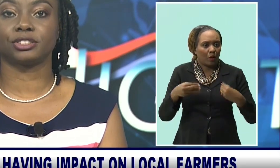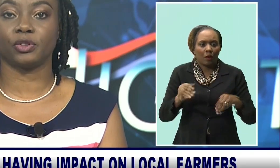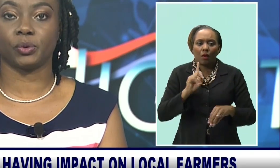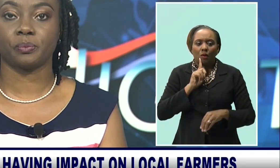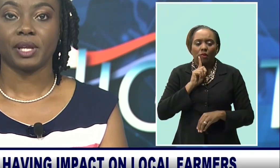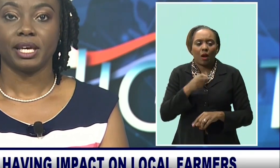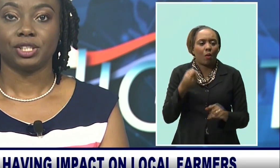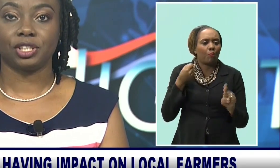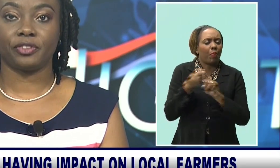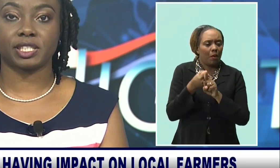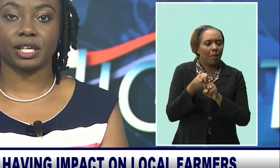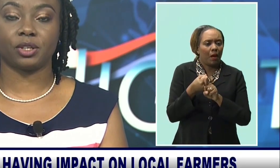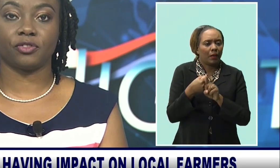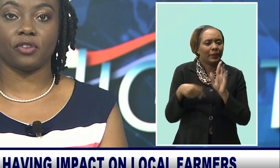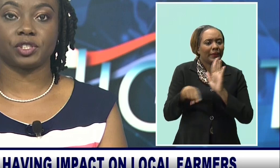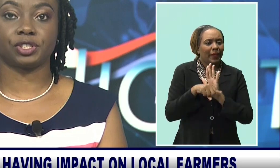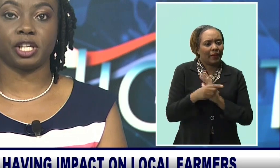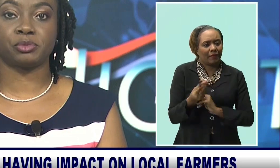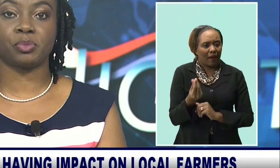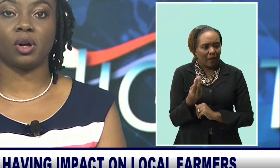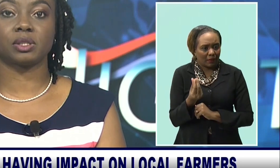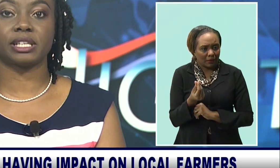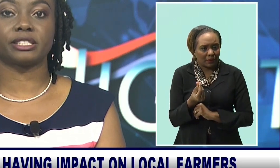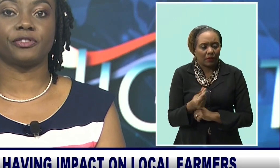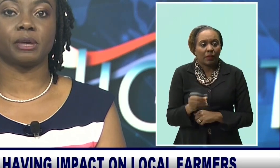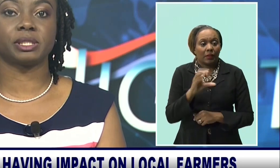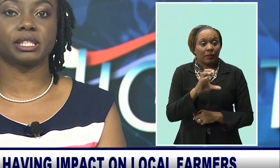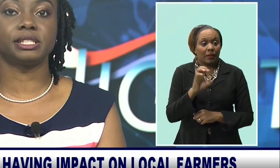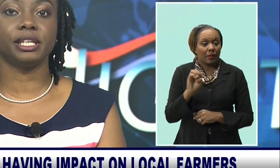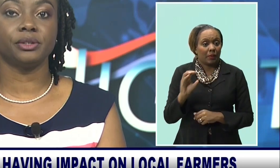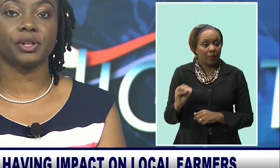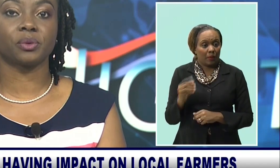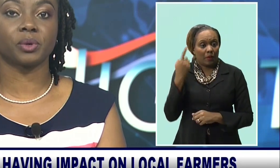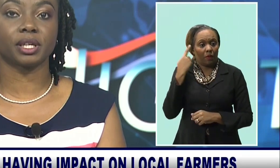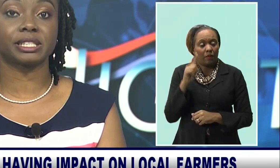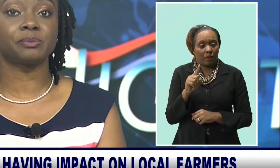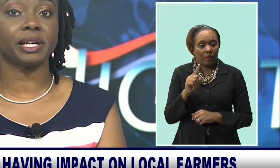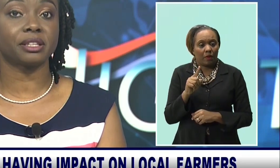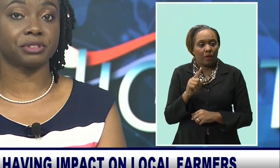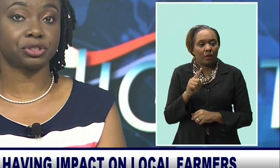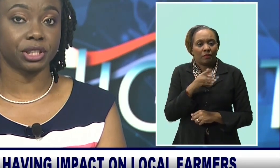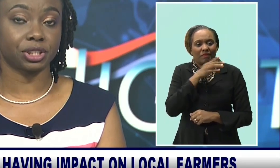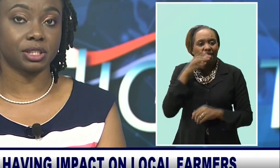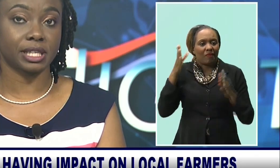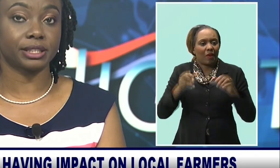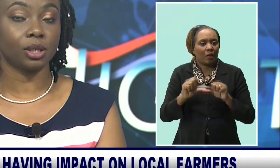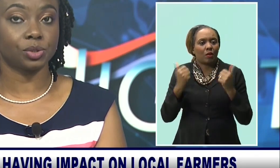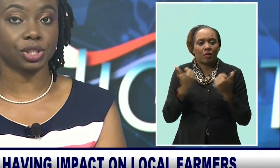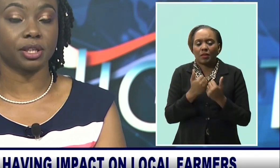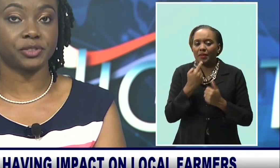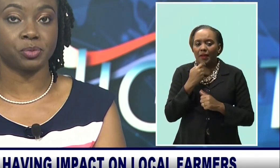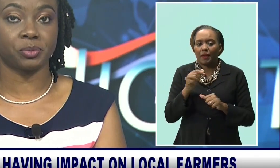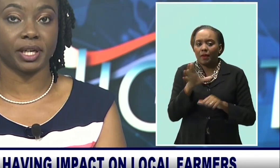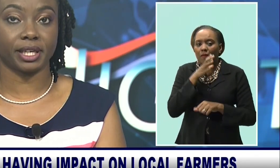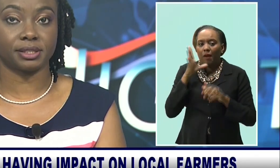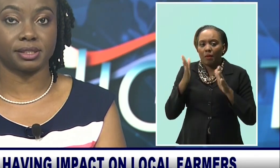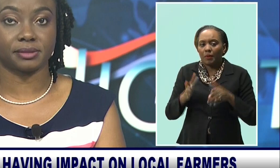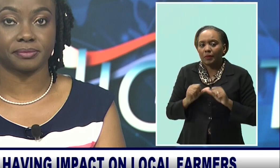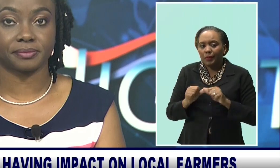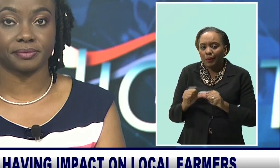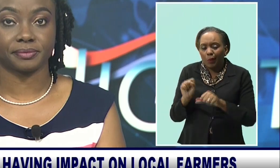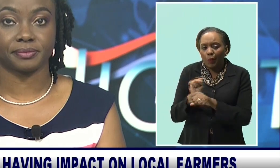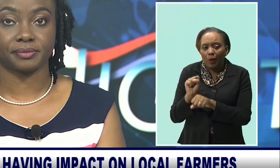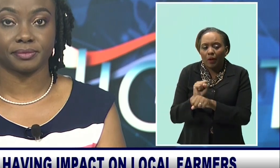on cash flow. Chief Executive Officer James Paul says farmers continue their work despite the restrictions and closure of